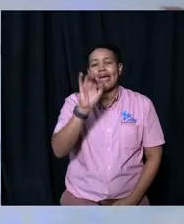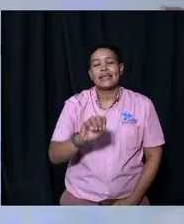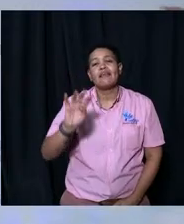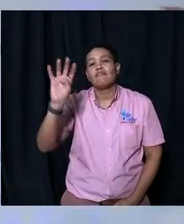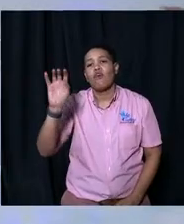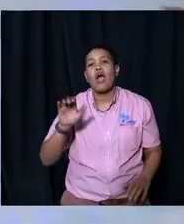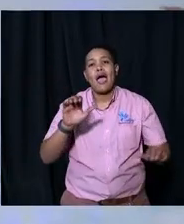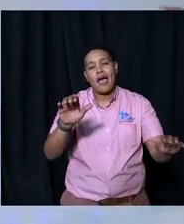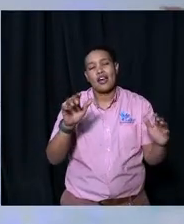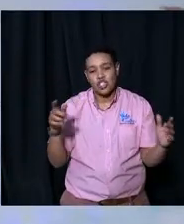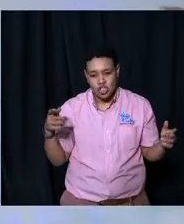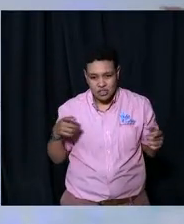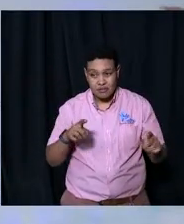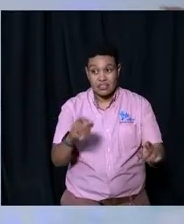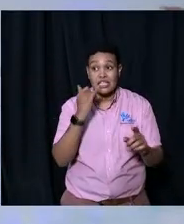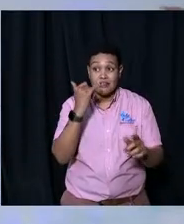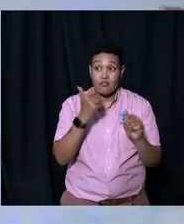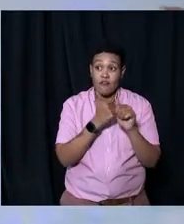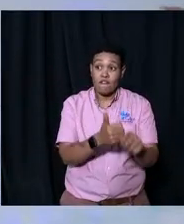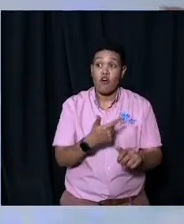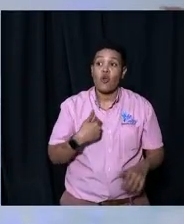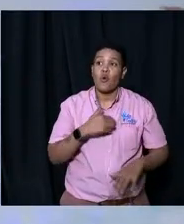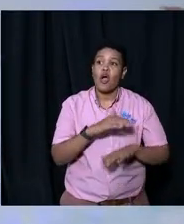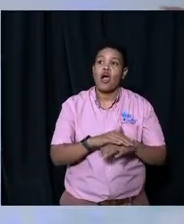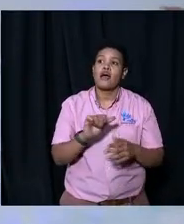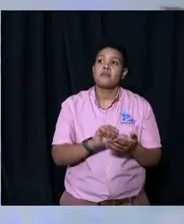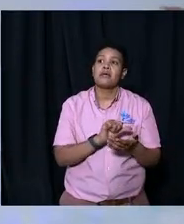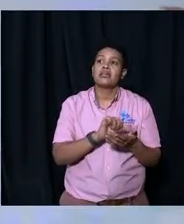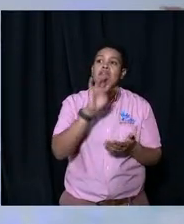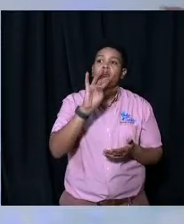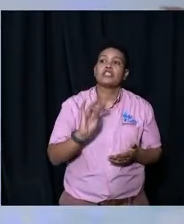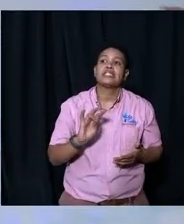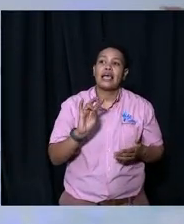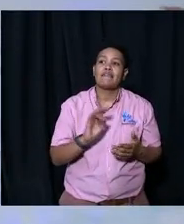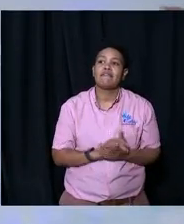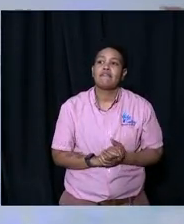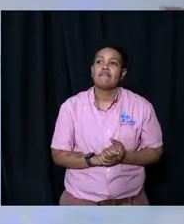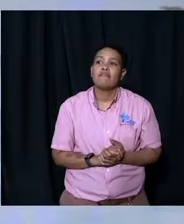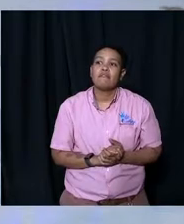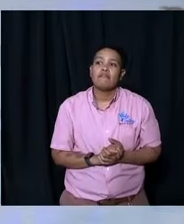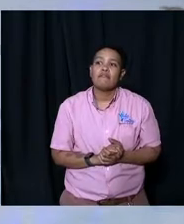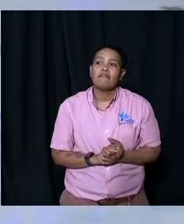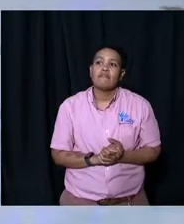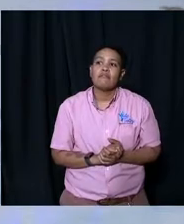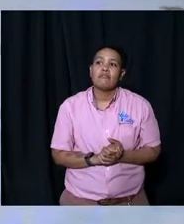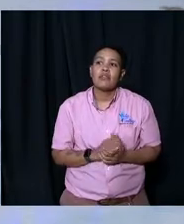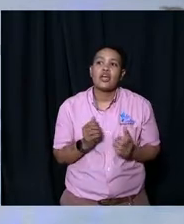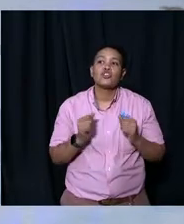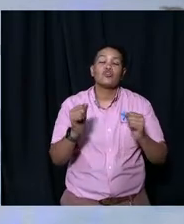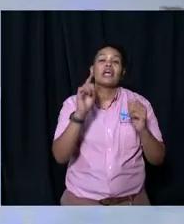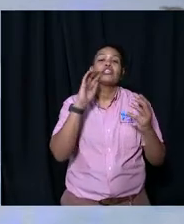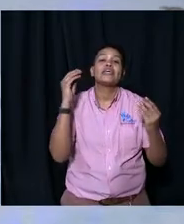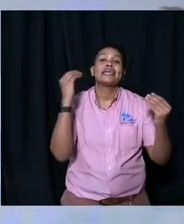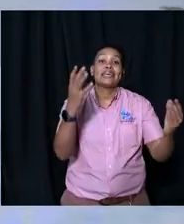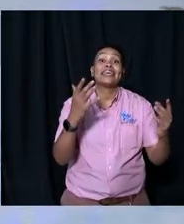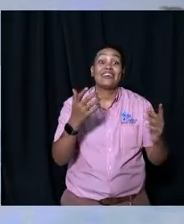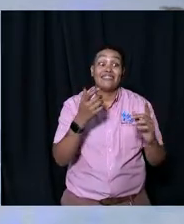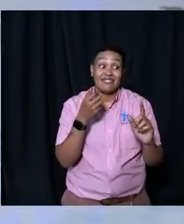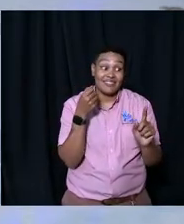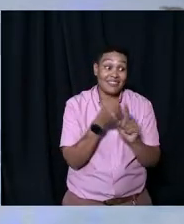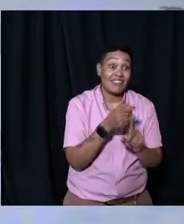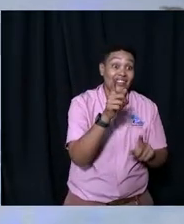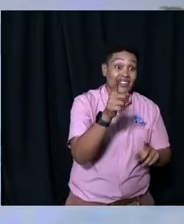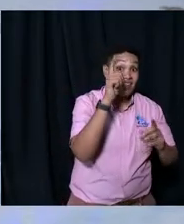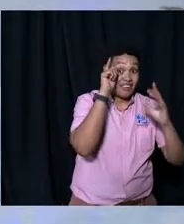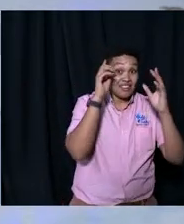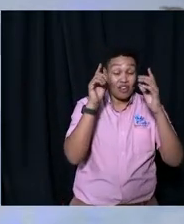actions respectively. And if you're following along with us, we're on page 47. So a strategy that gives effect to the objective